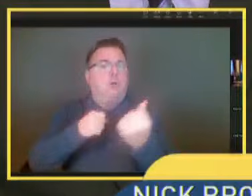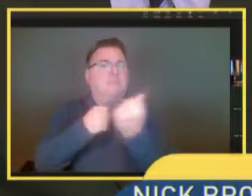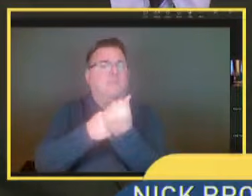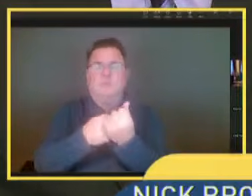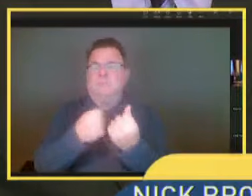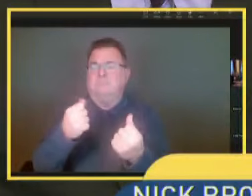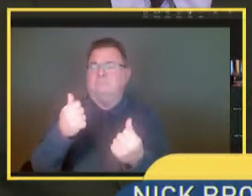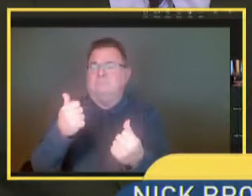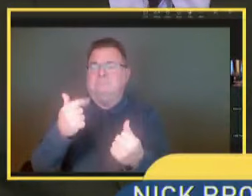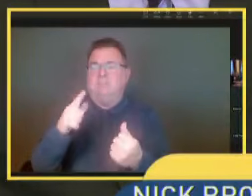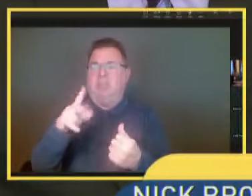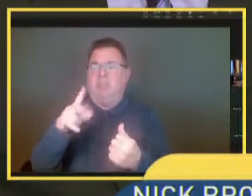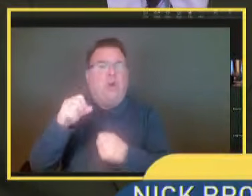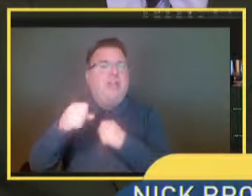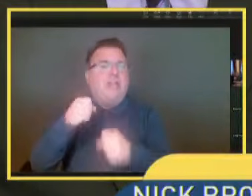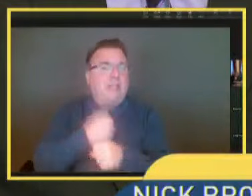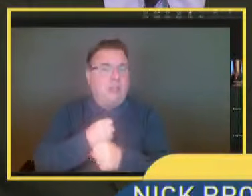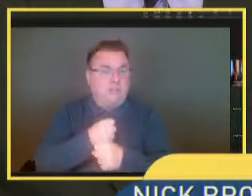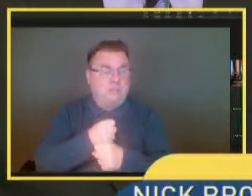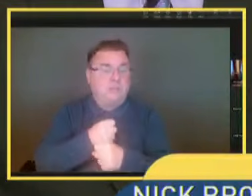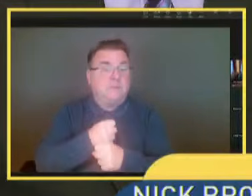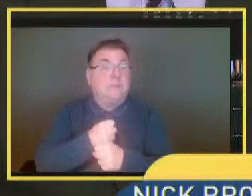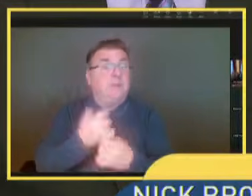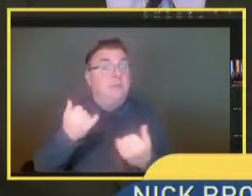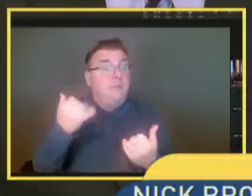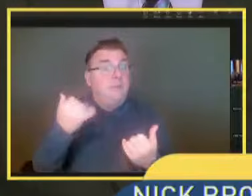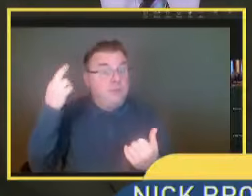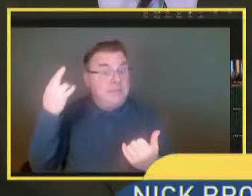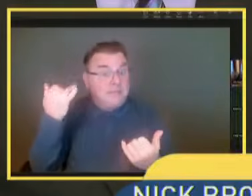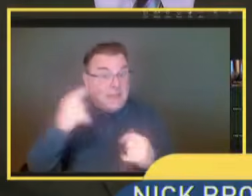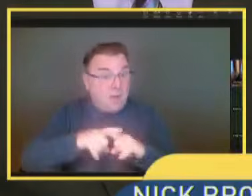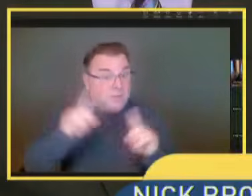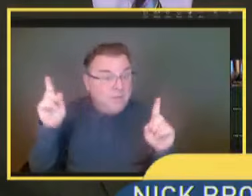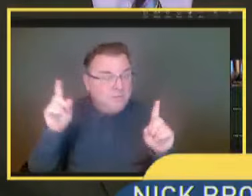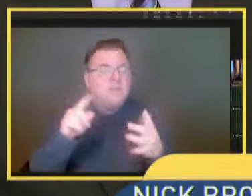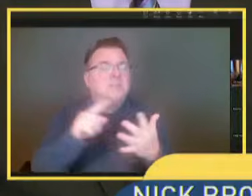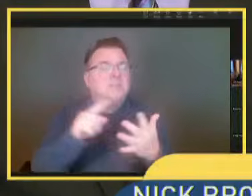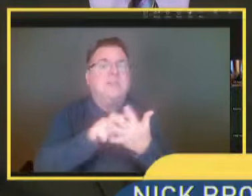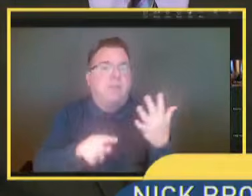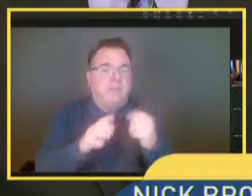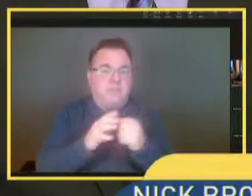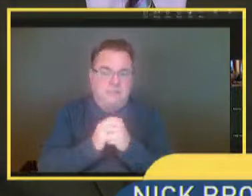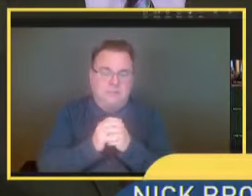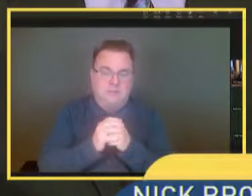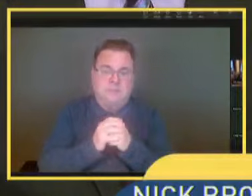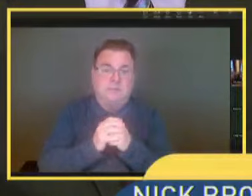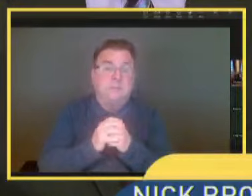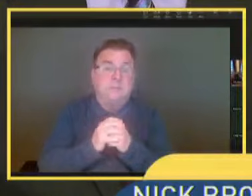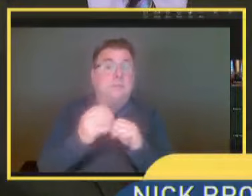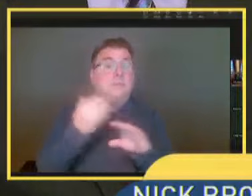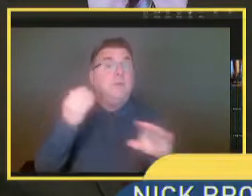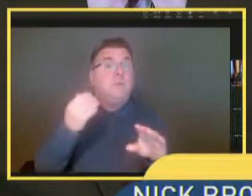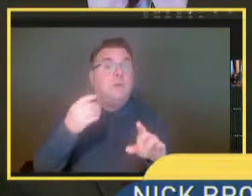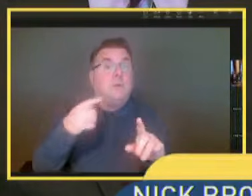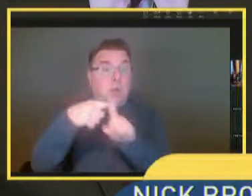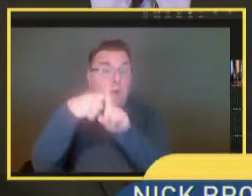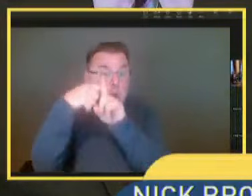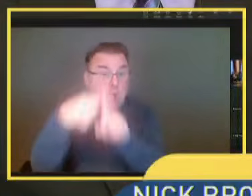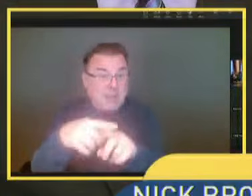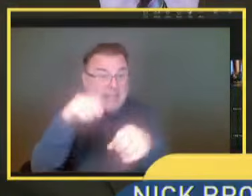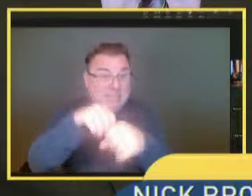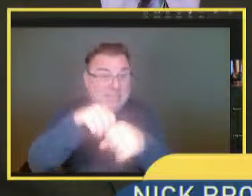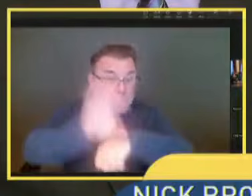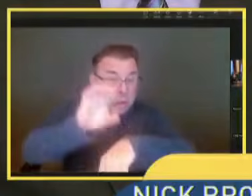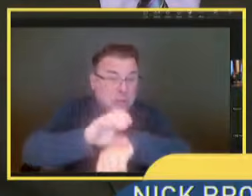America. What is different now are a few things. Before, they didn't target you in your churches. They